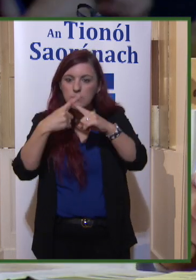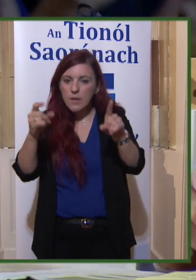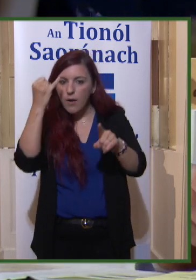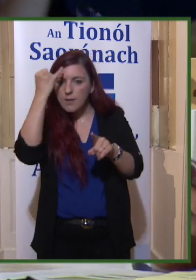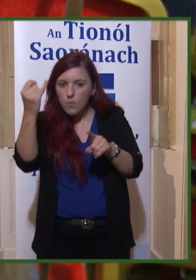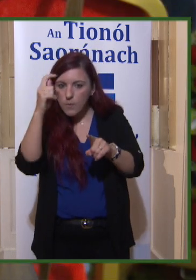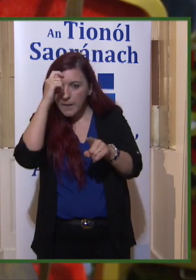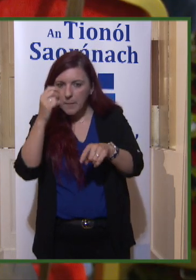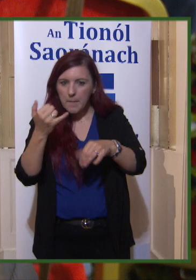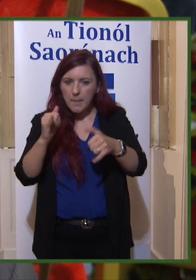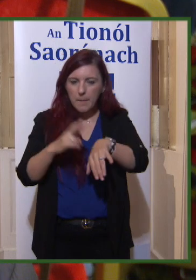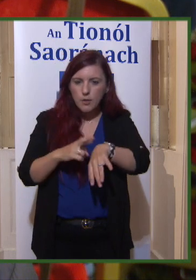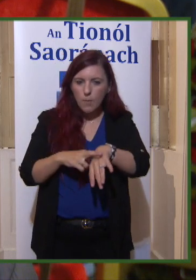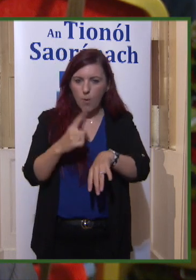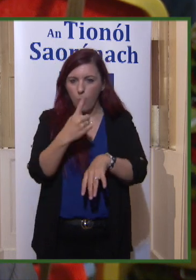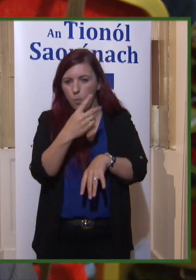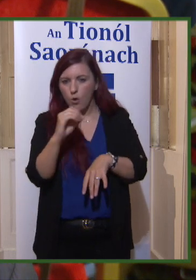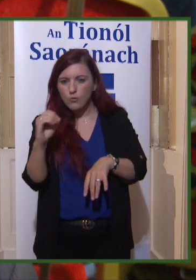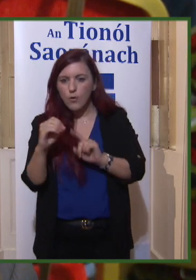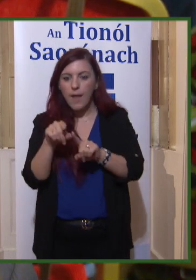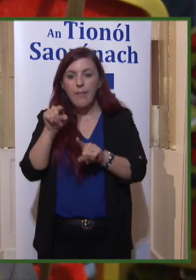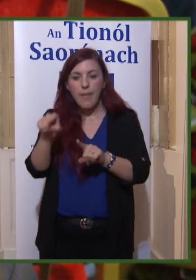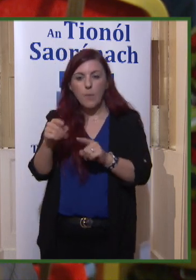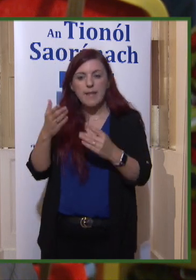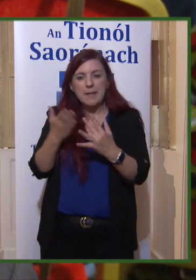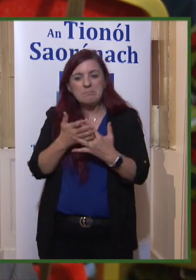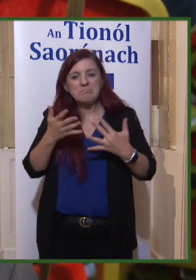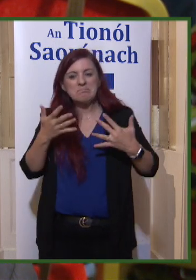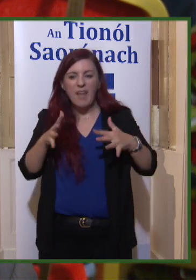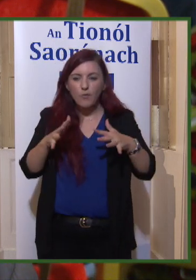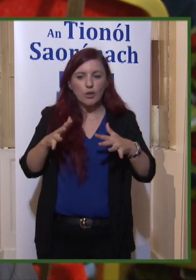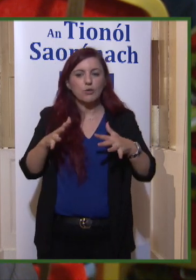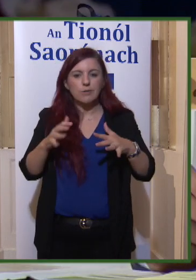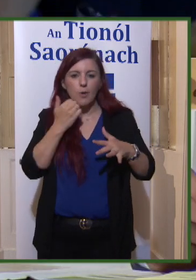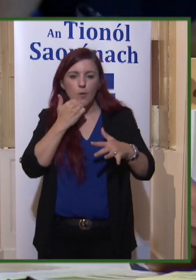think might work, but 100 was a kind of a middle of the road figure. Yeah.